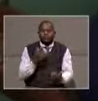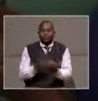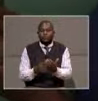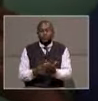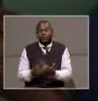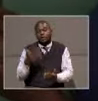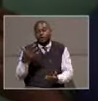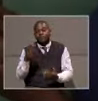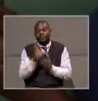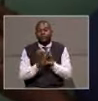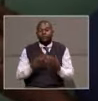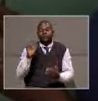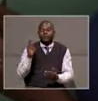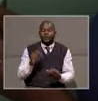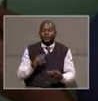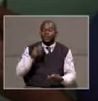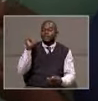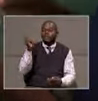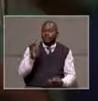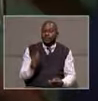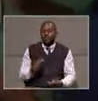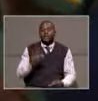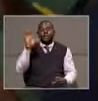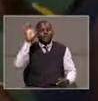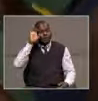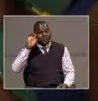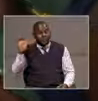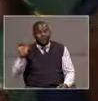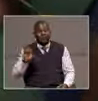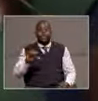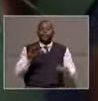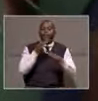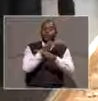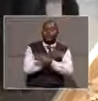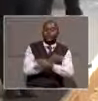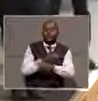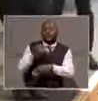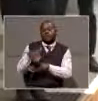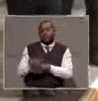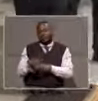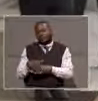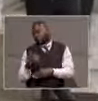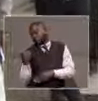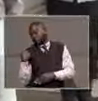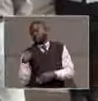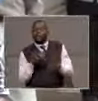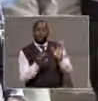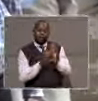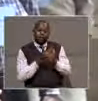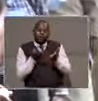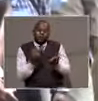5 countries of Kenya, Tanzania, Ethiopia, Zambia and South Sudan was recently evident in